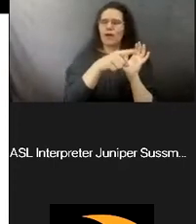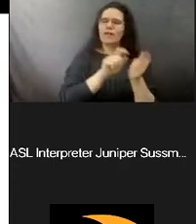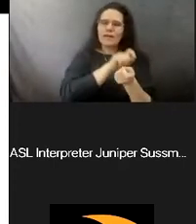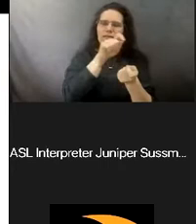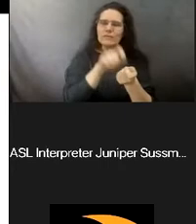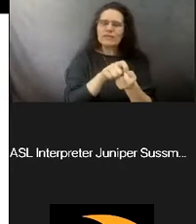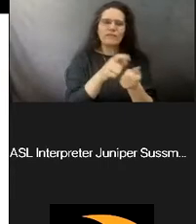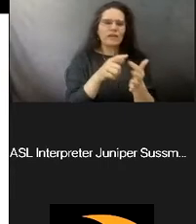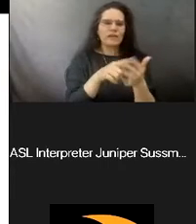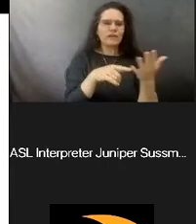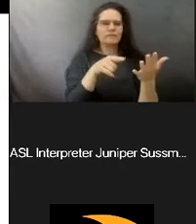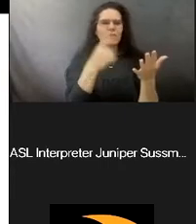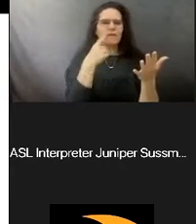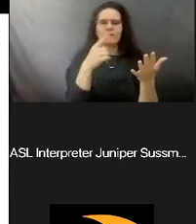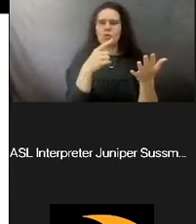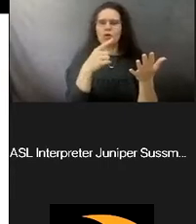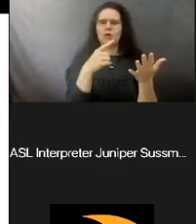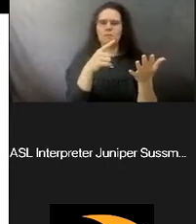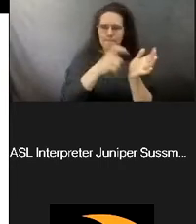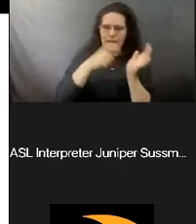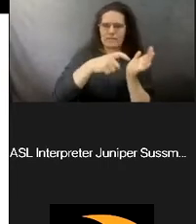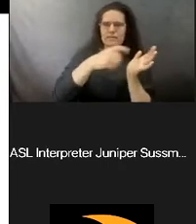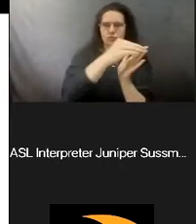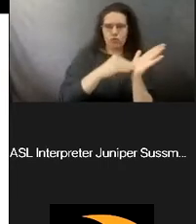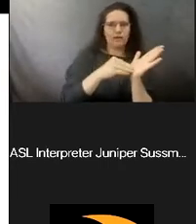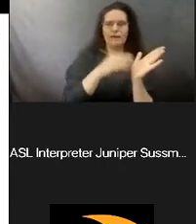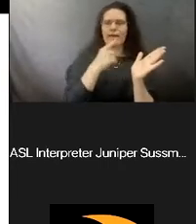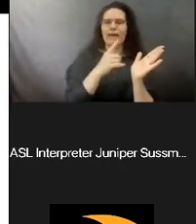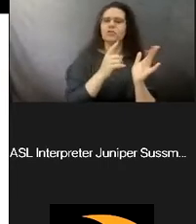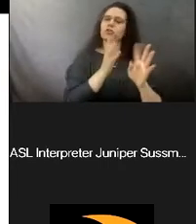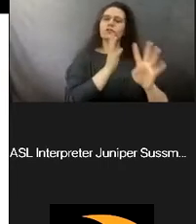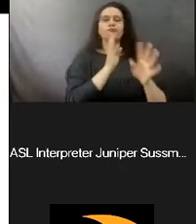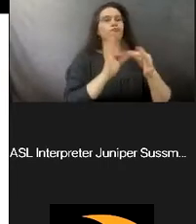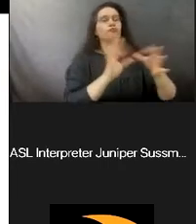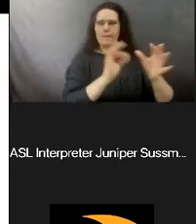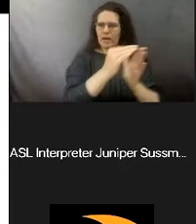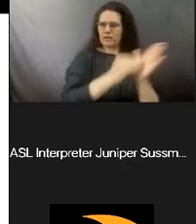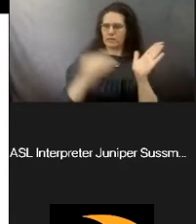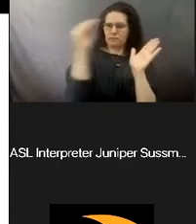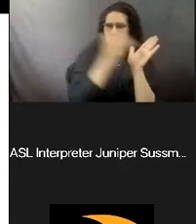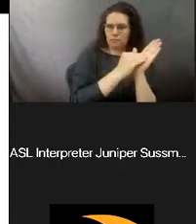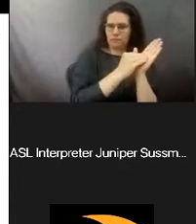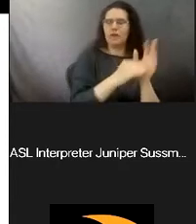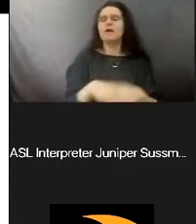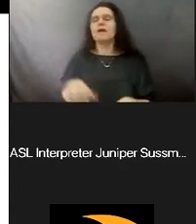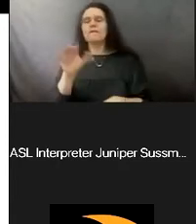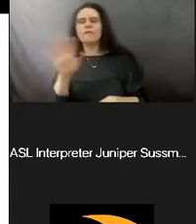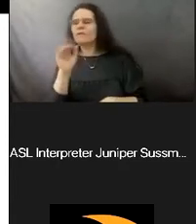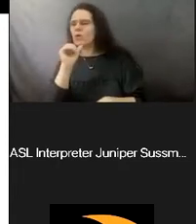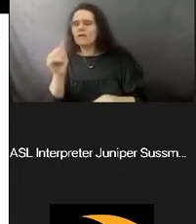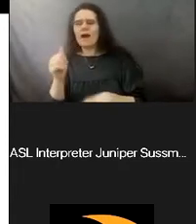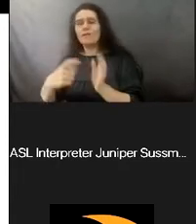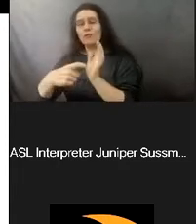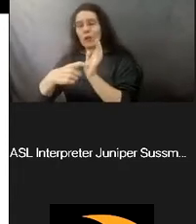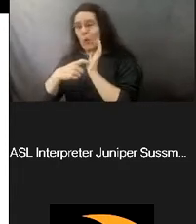specific requirement for a written plan, Section 504 does not, although best practice really is to memorialize all